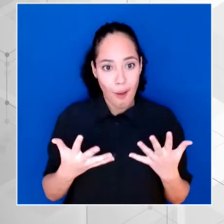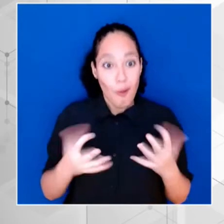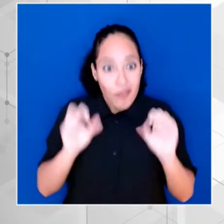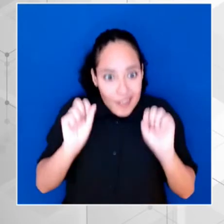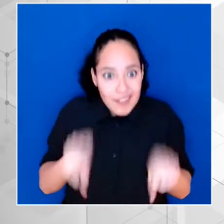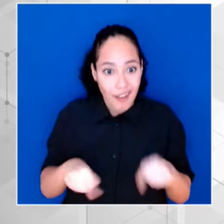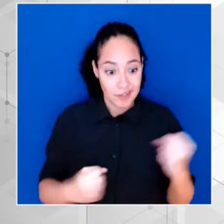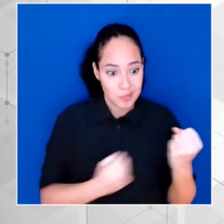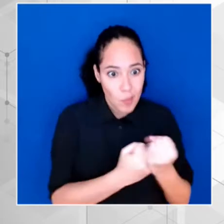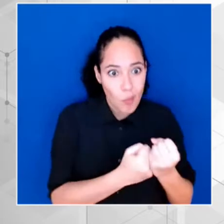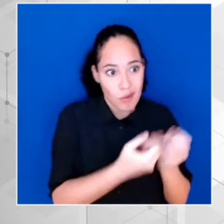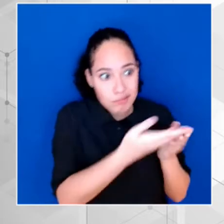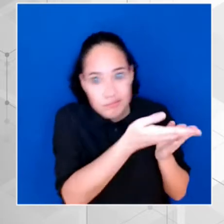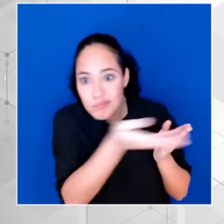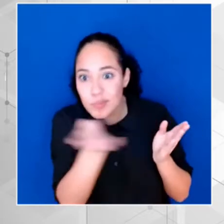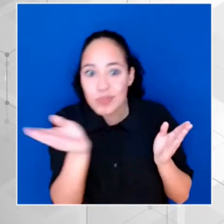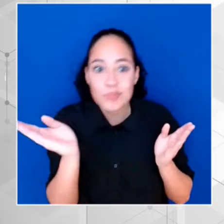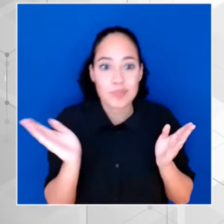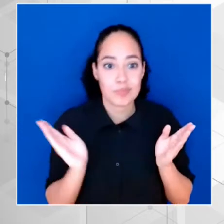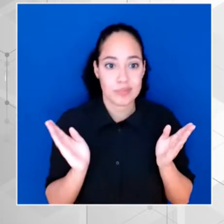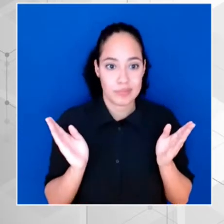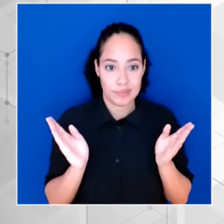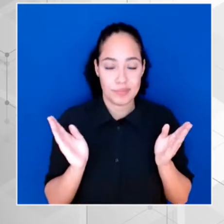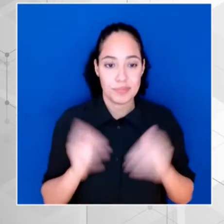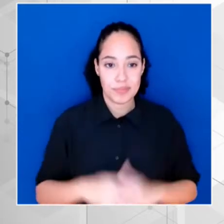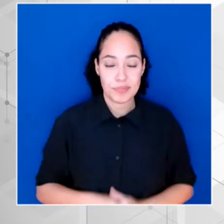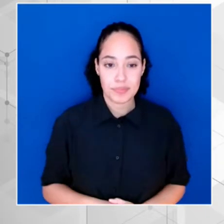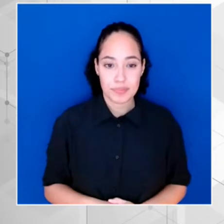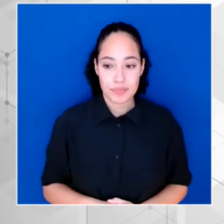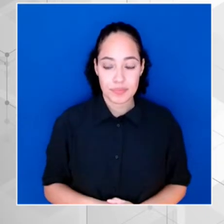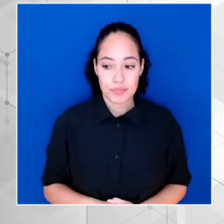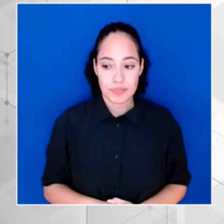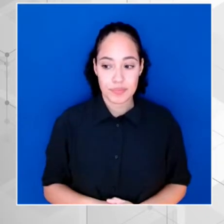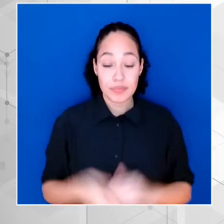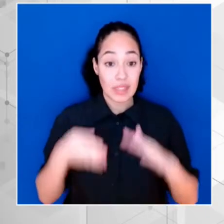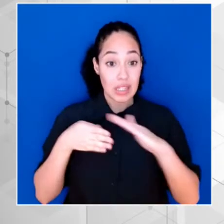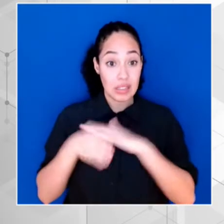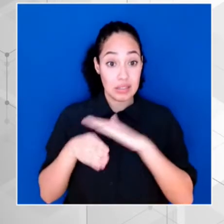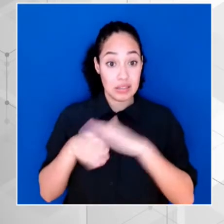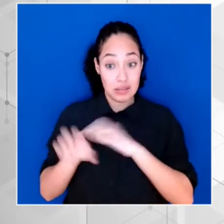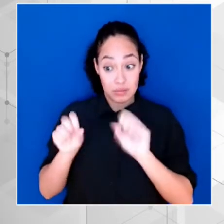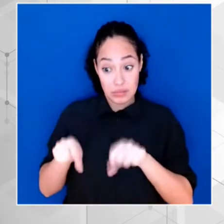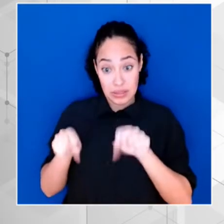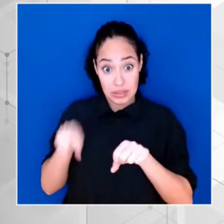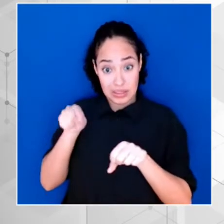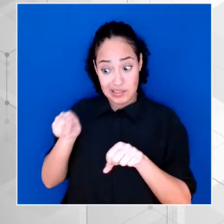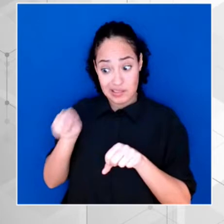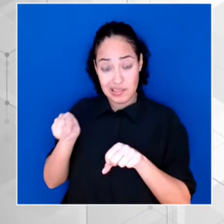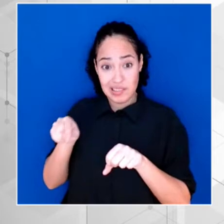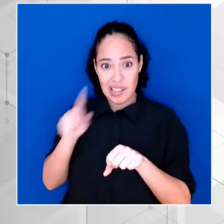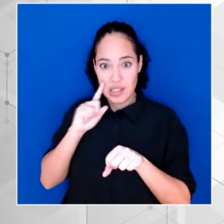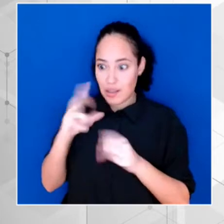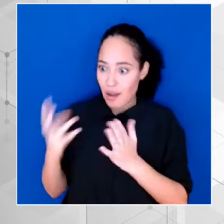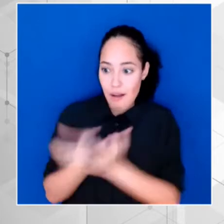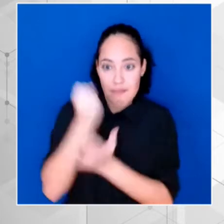people. Accessibility is an opportunity, and I challenge everyone to help create a better experience for everyone in their